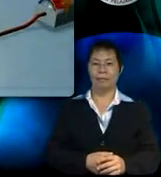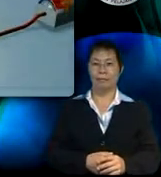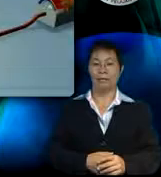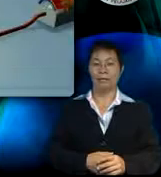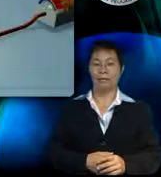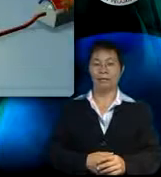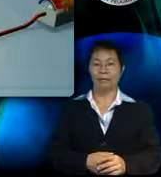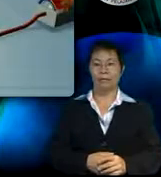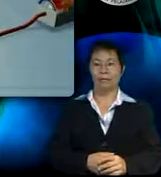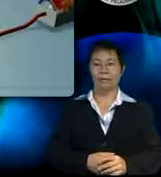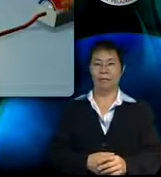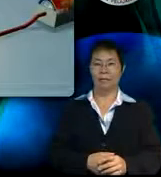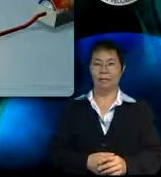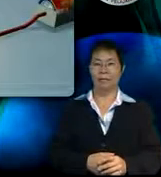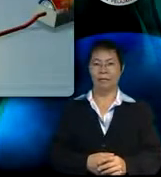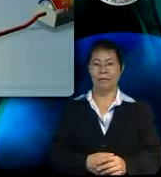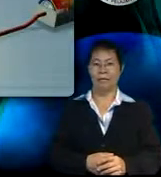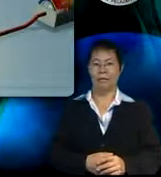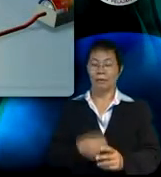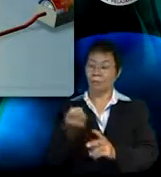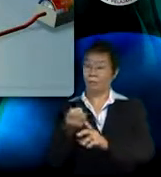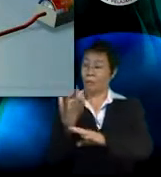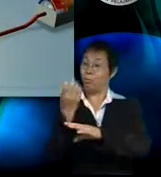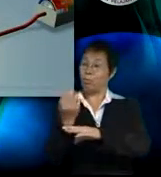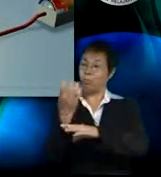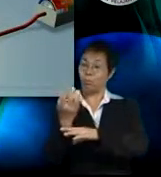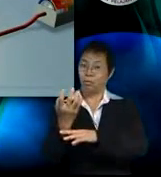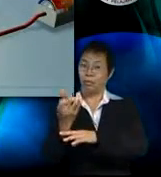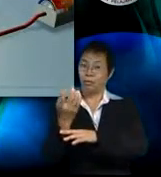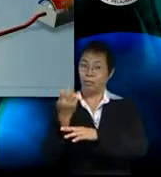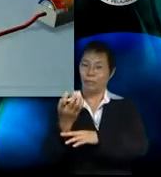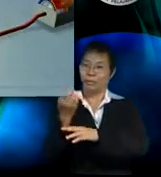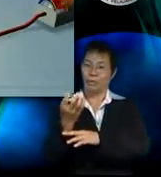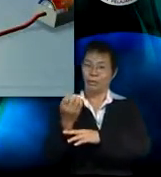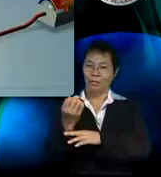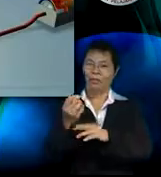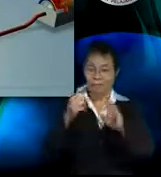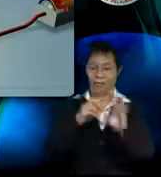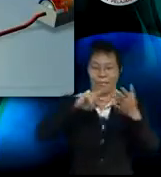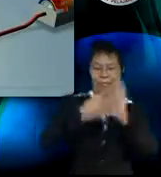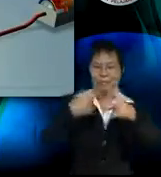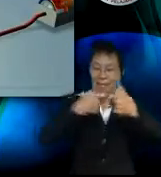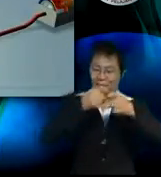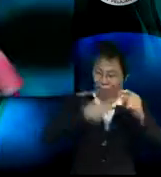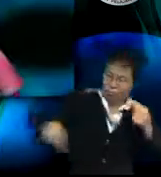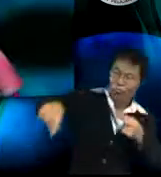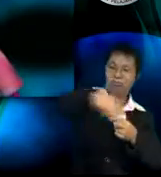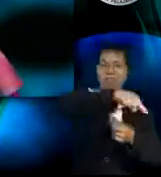Hey, look! The bulb is lighting up. This means that there is an electric current flowing through the